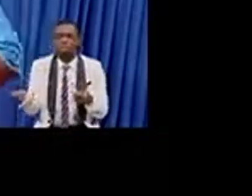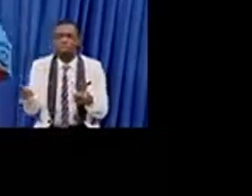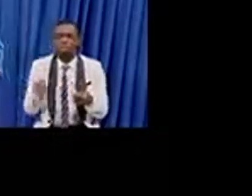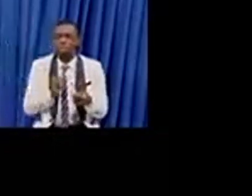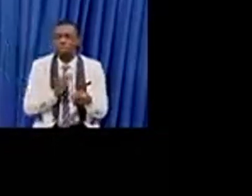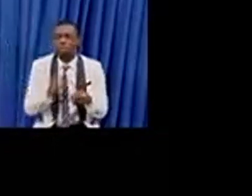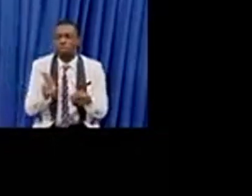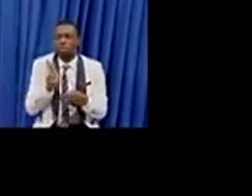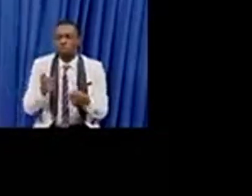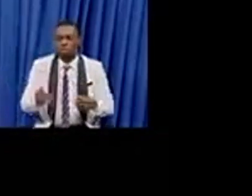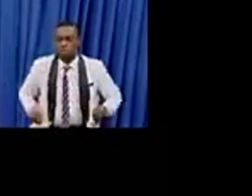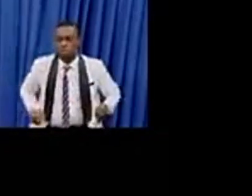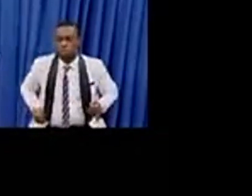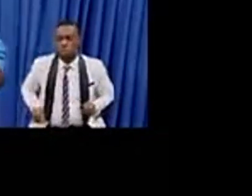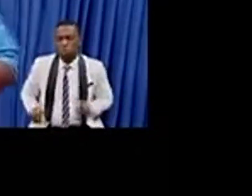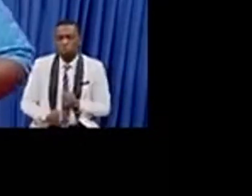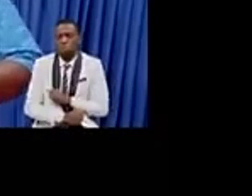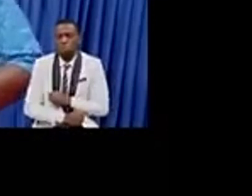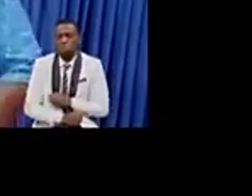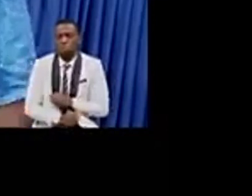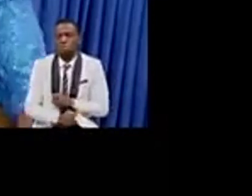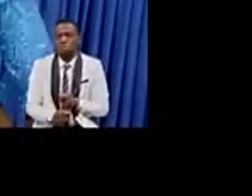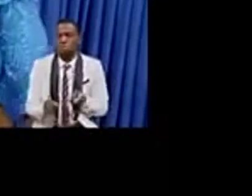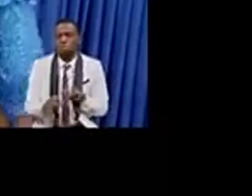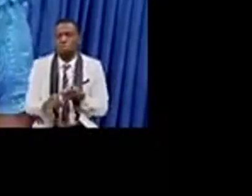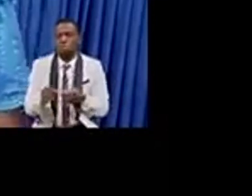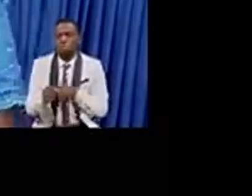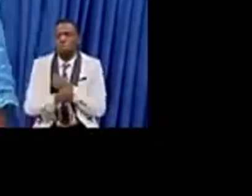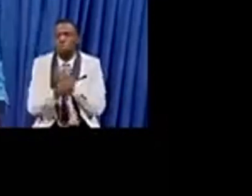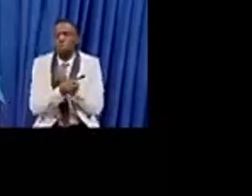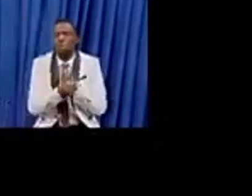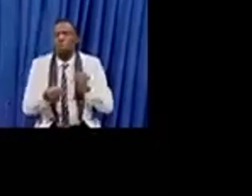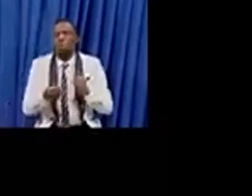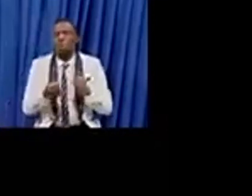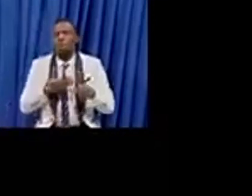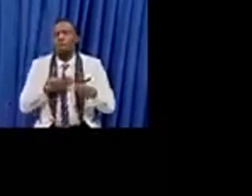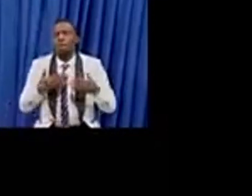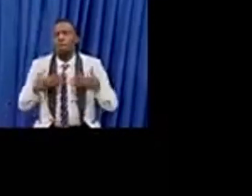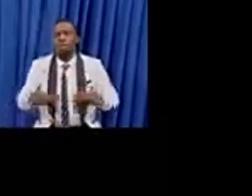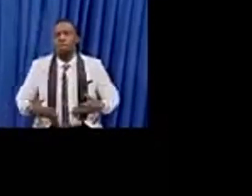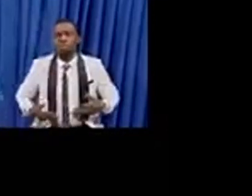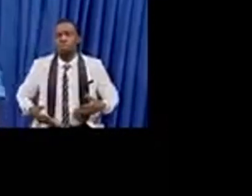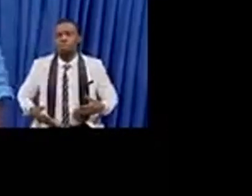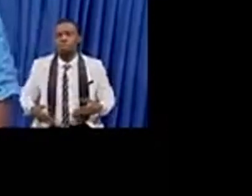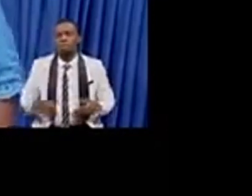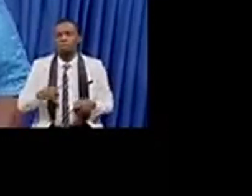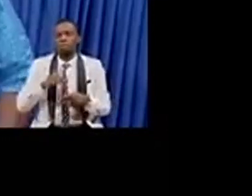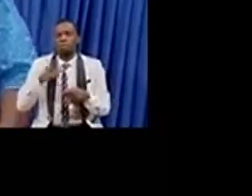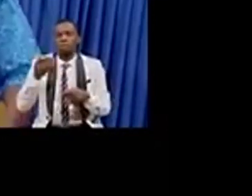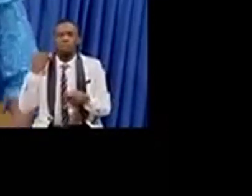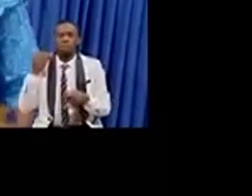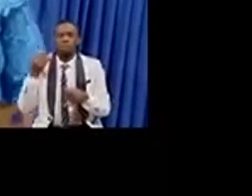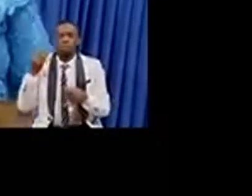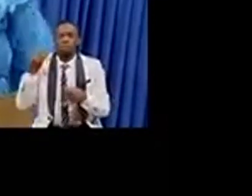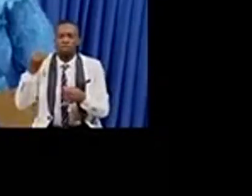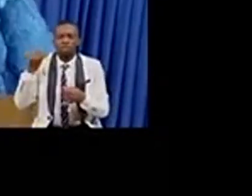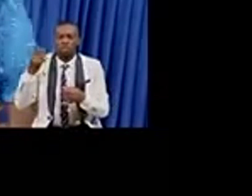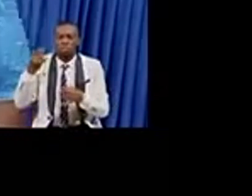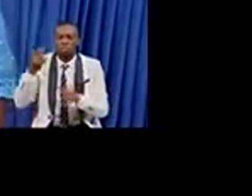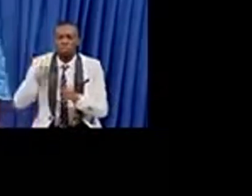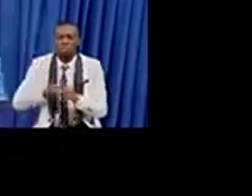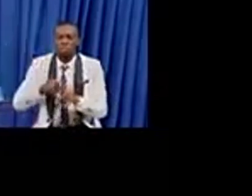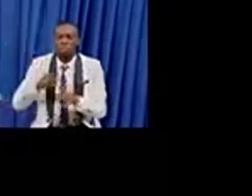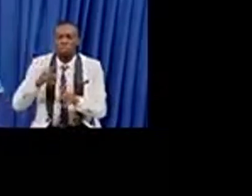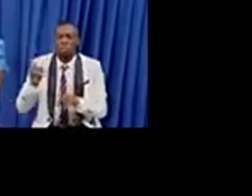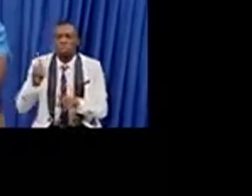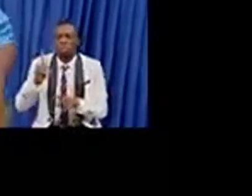the time of last month, God had touched me with a divine healing. When the man of God is praying, he said that you will lay hand whenever you